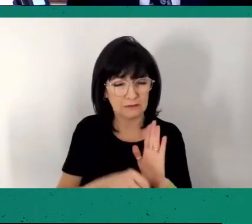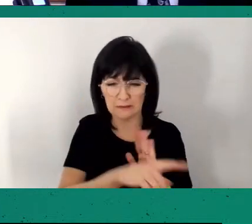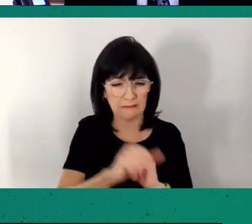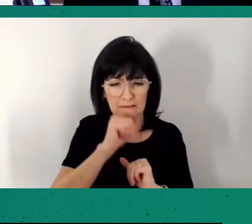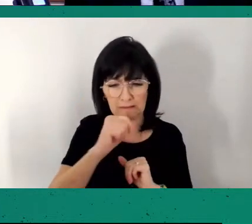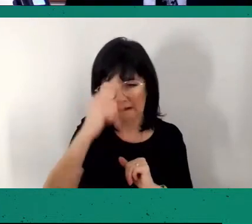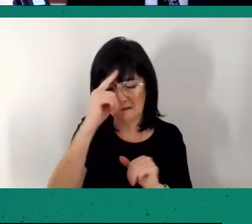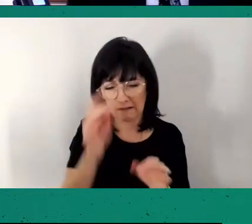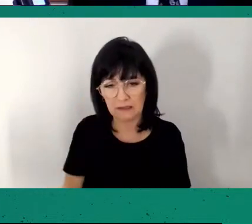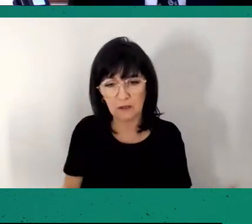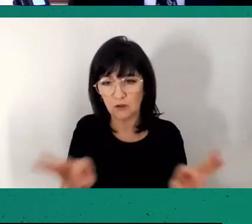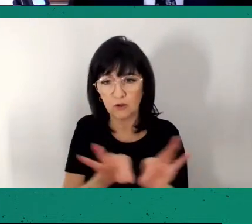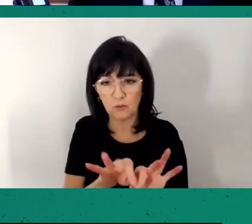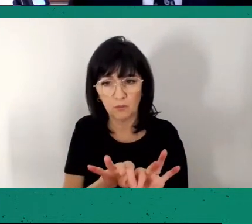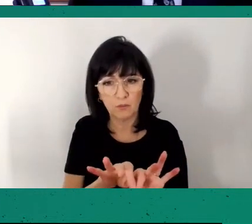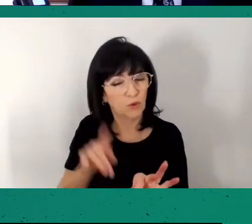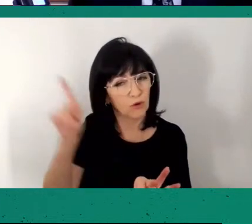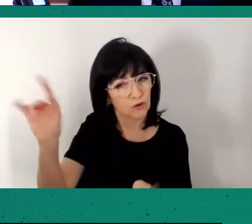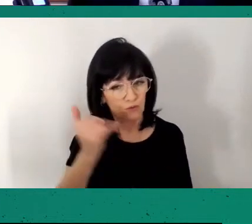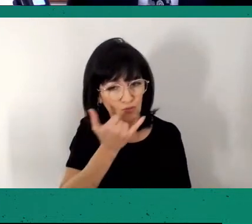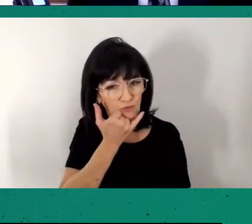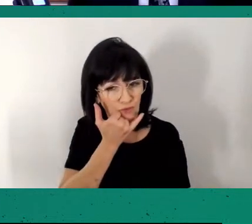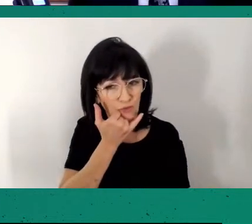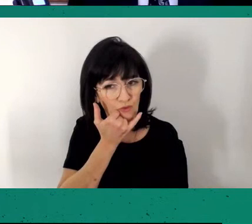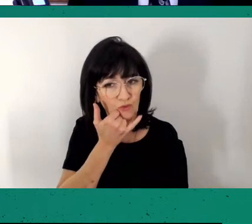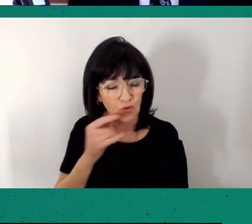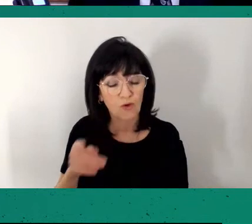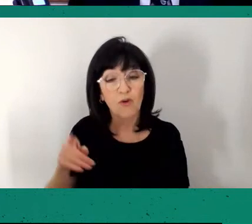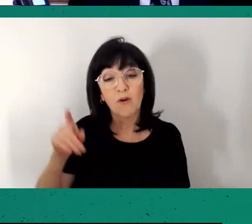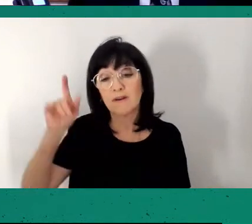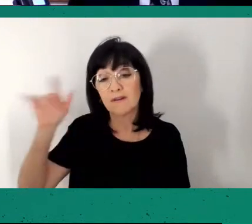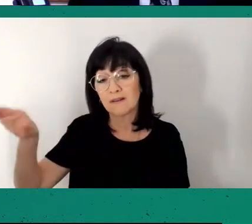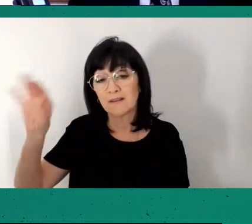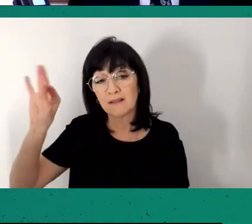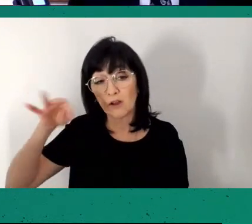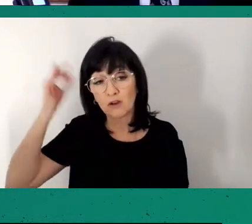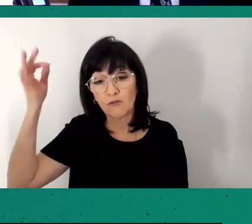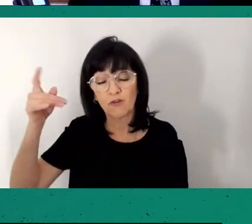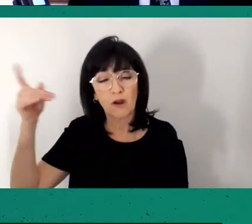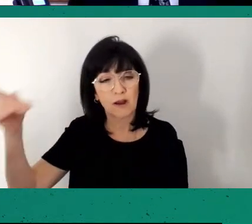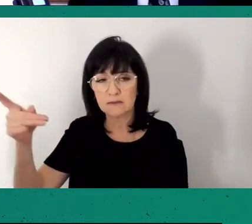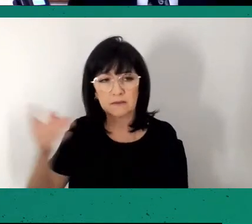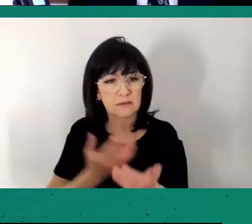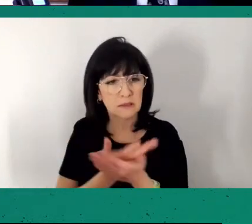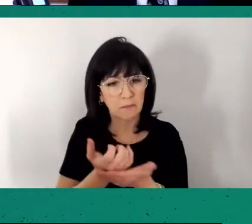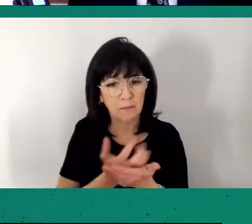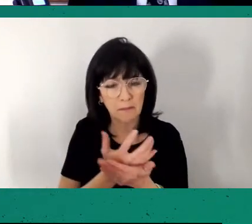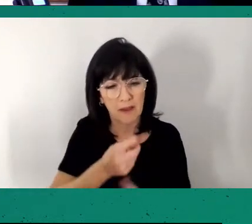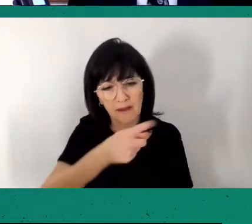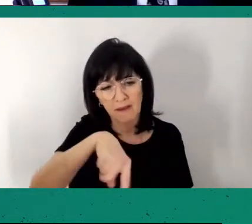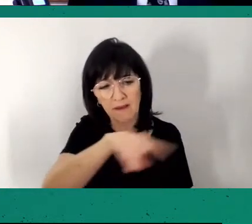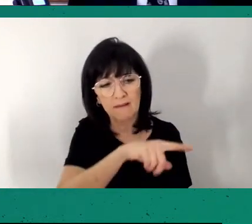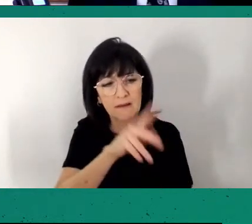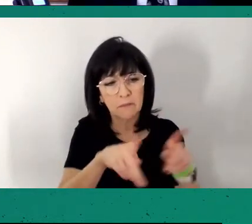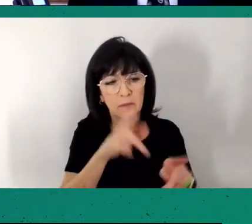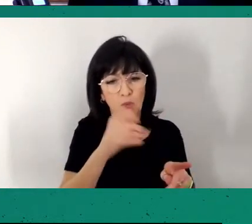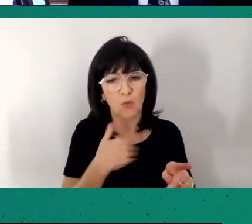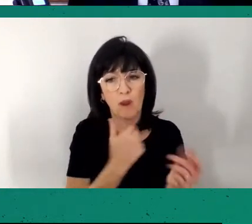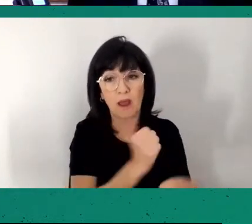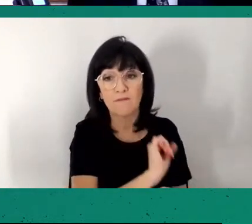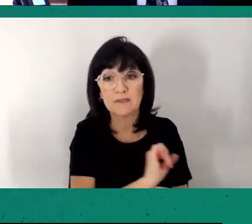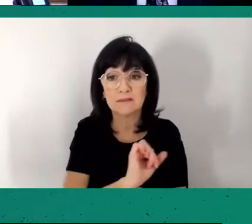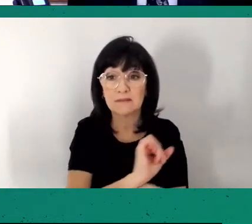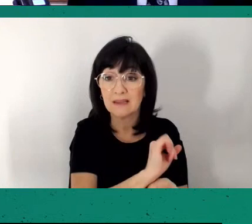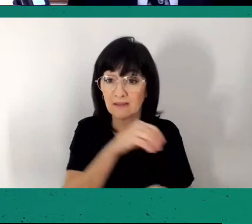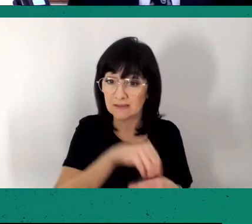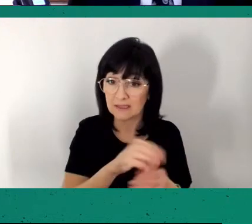George Fox, the founder of the Society of Friends, pleaded with the enslavers in America, who, quote, "have Indians